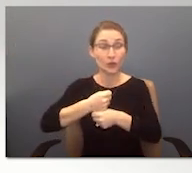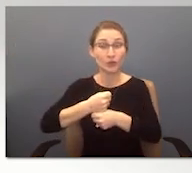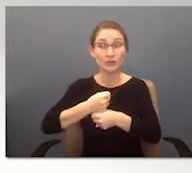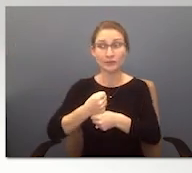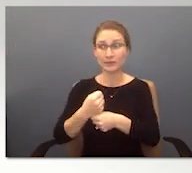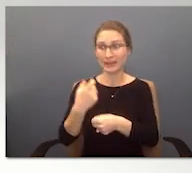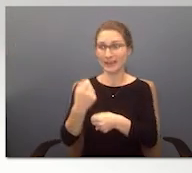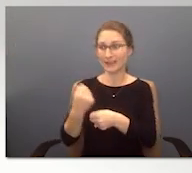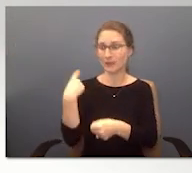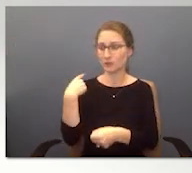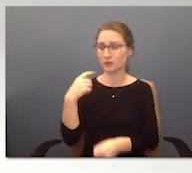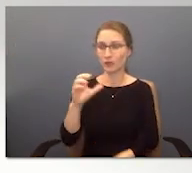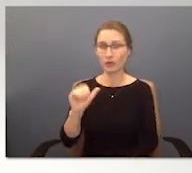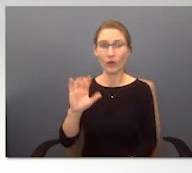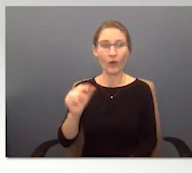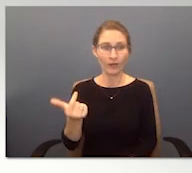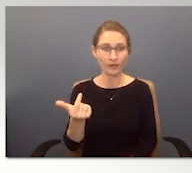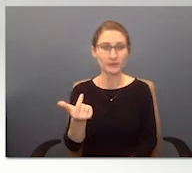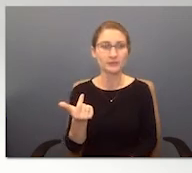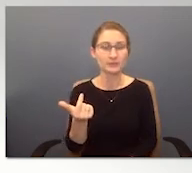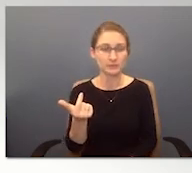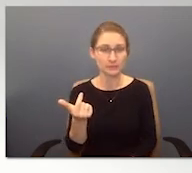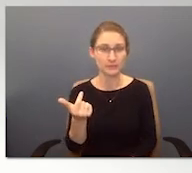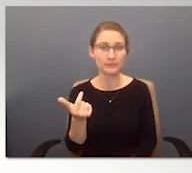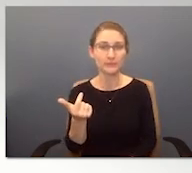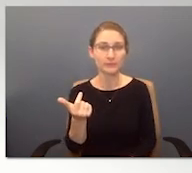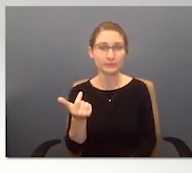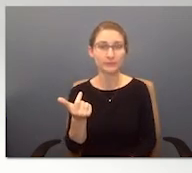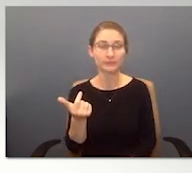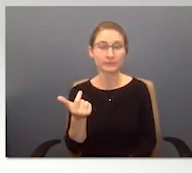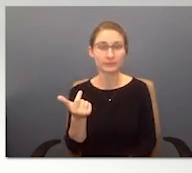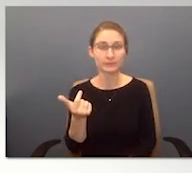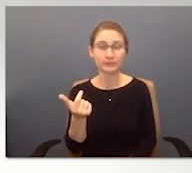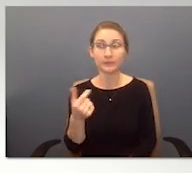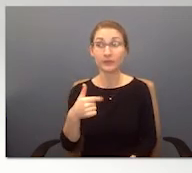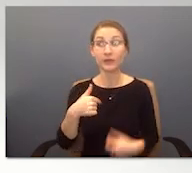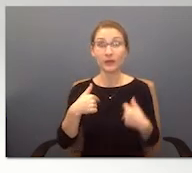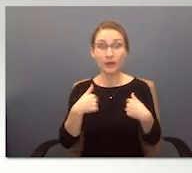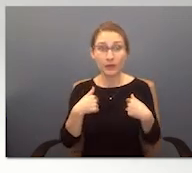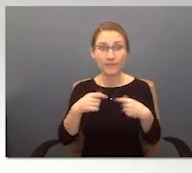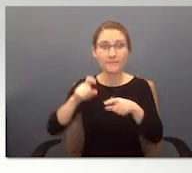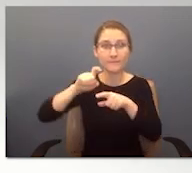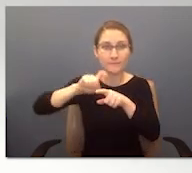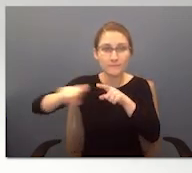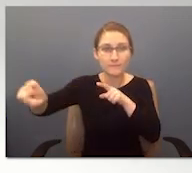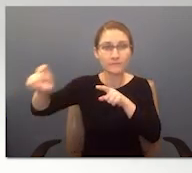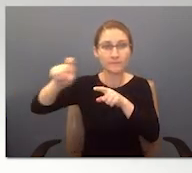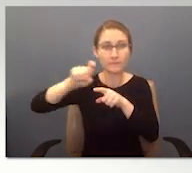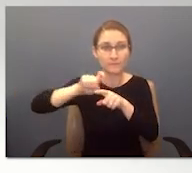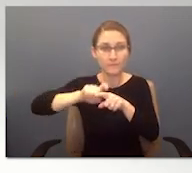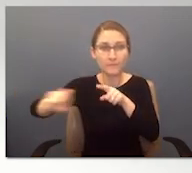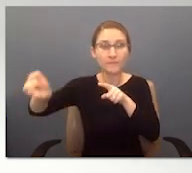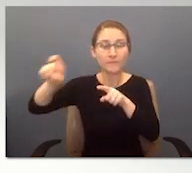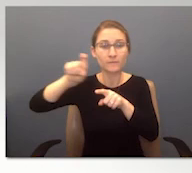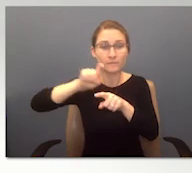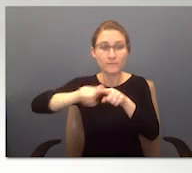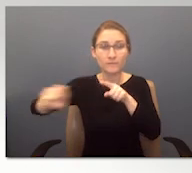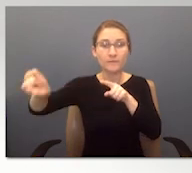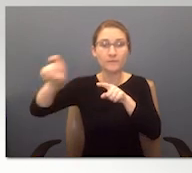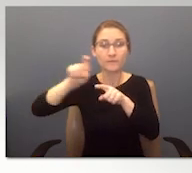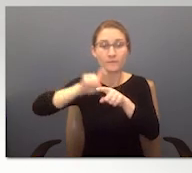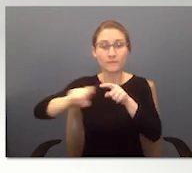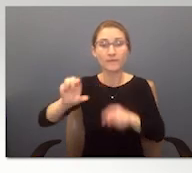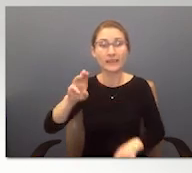back in August whenever they started doing all that. Every month I have to call CMS